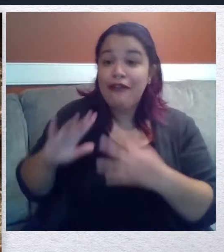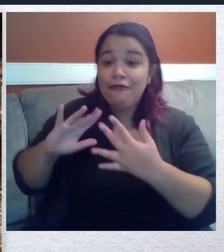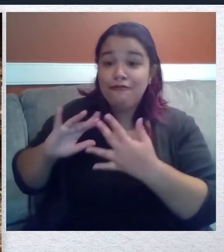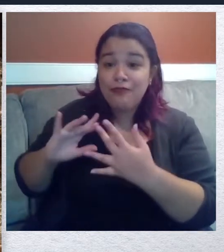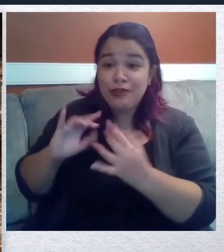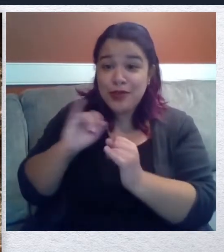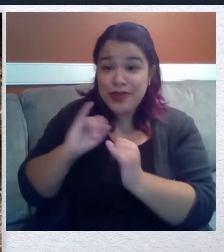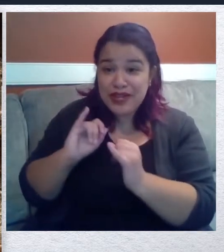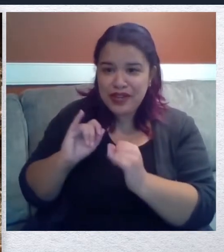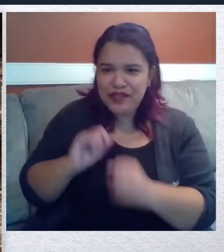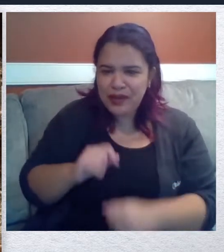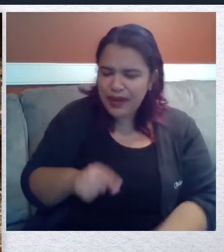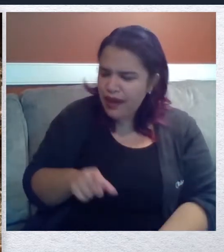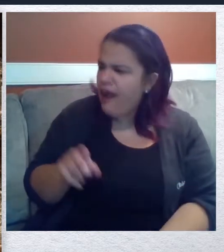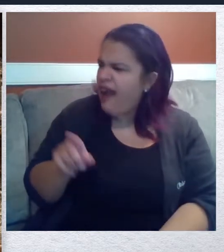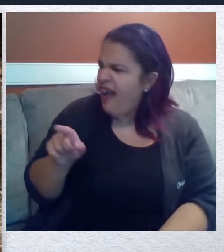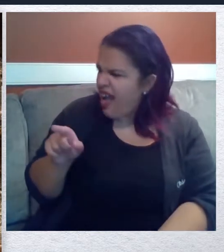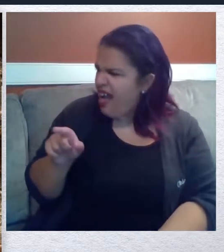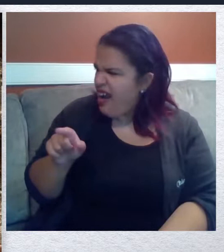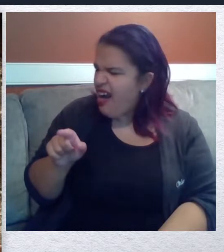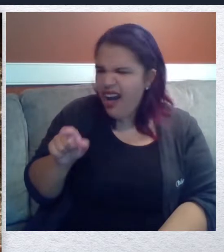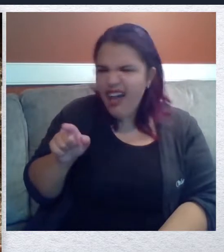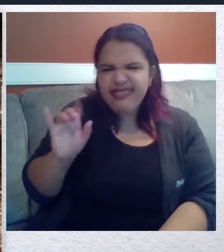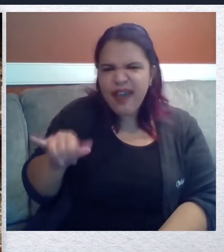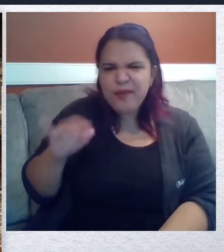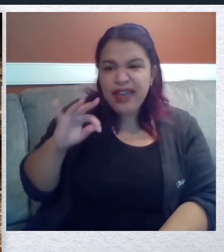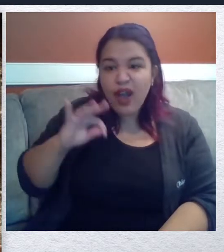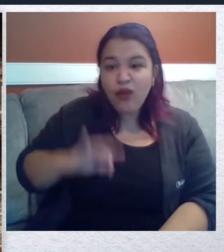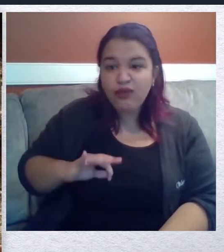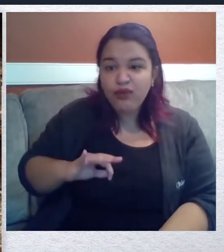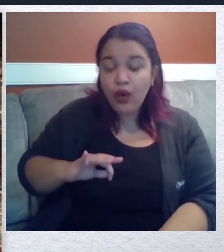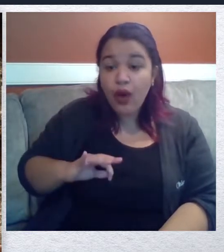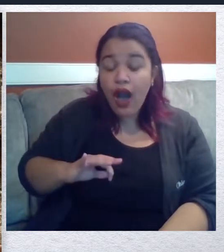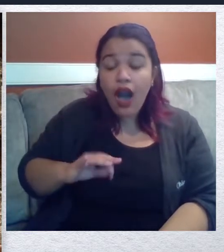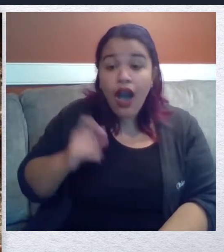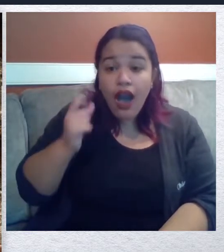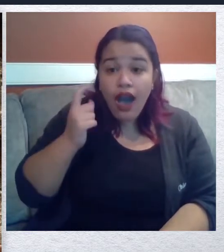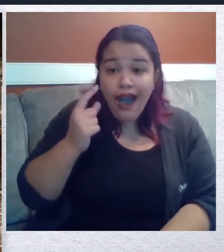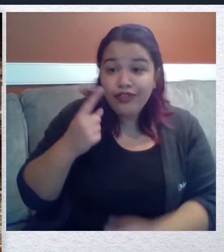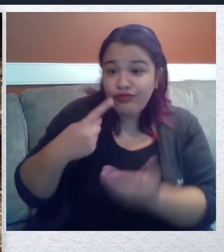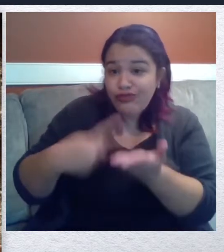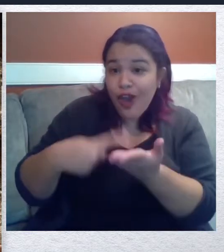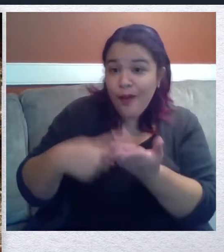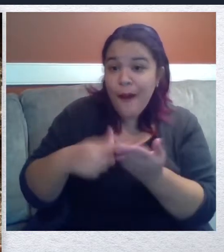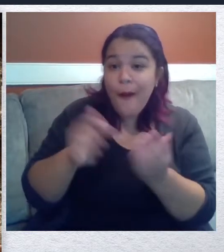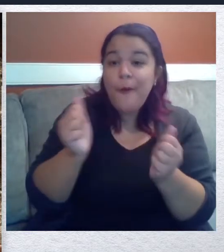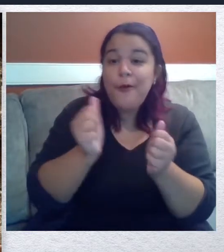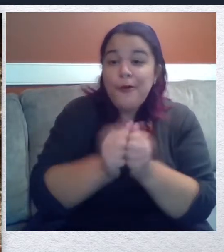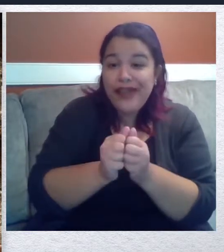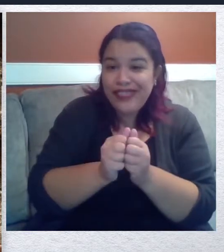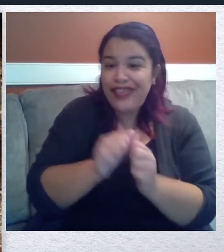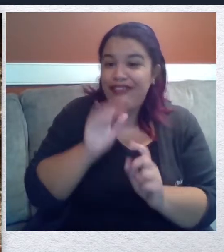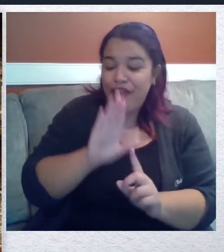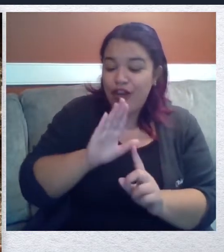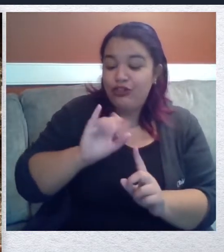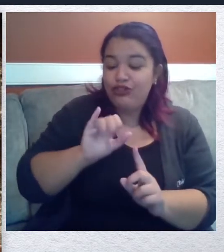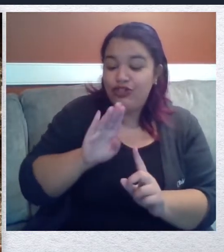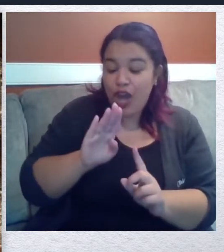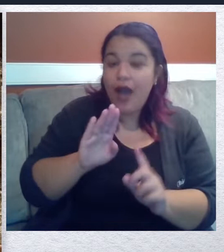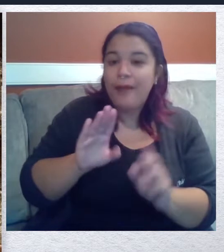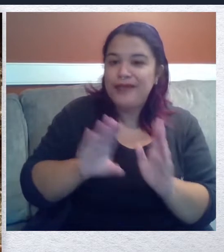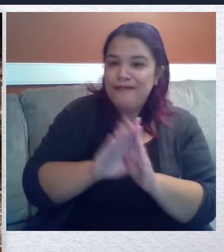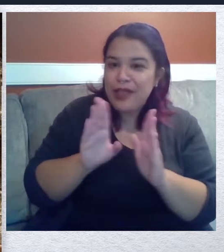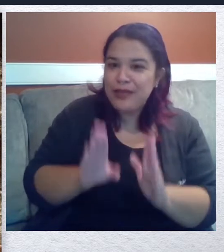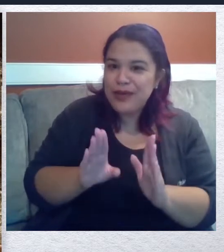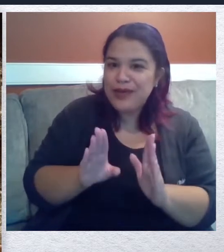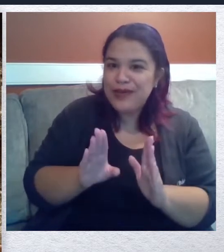Dennis, those should be very helpful for candidates to review with their job developers to get ready for the hiring event.